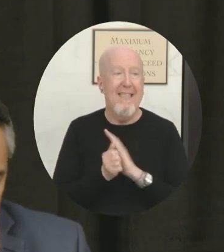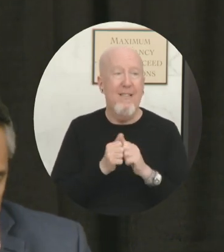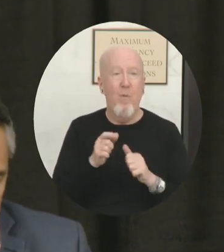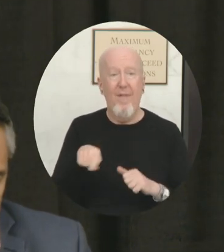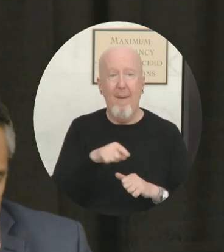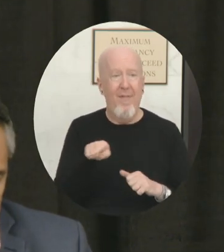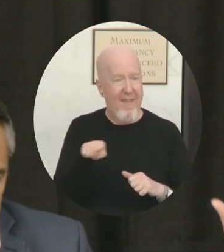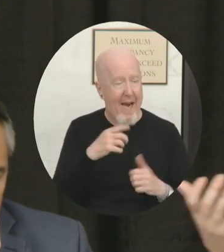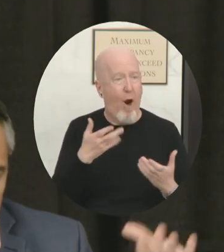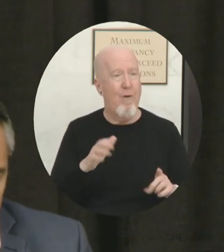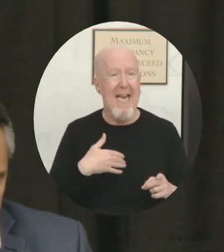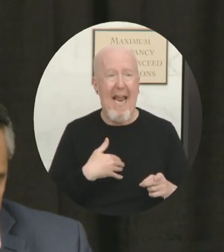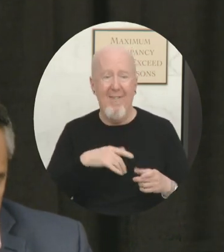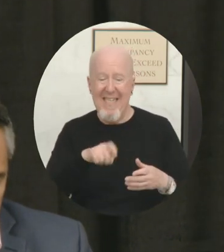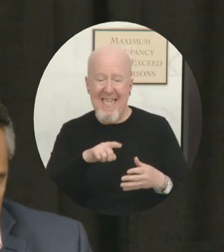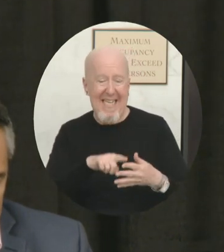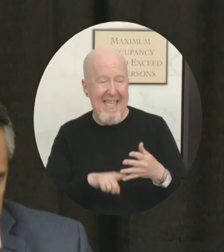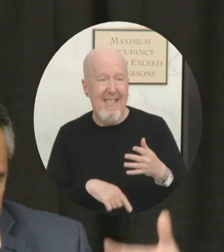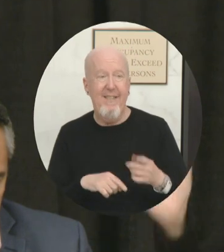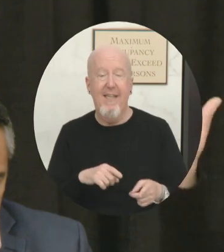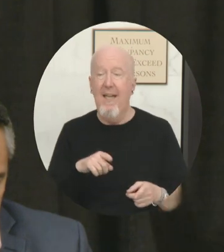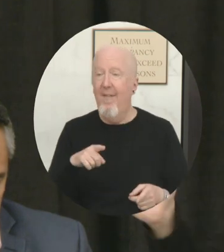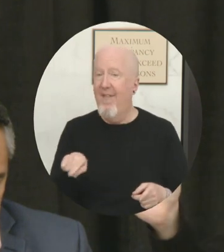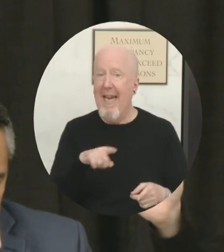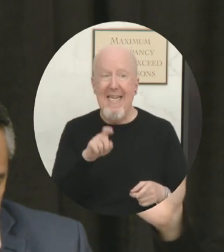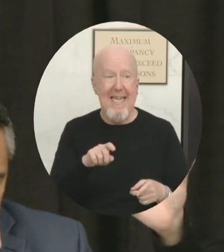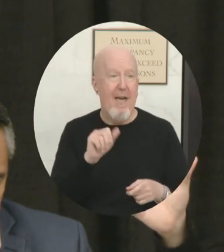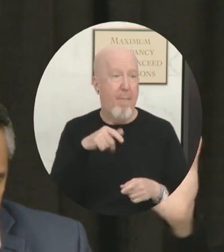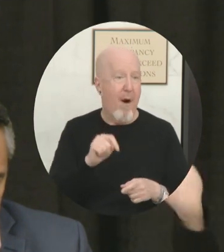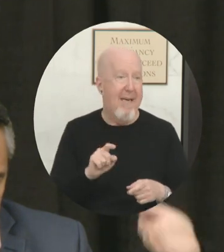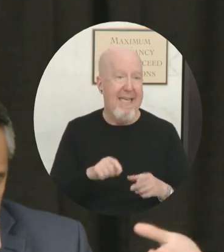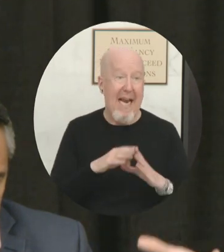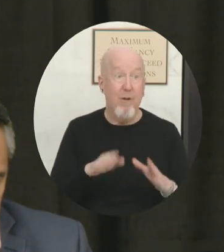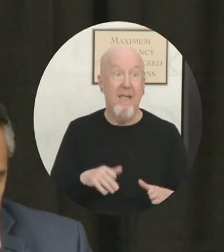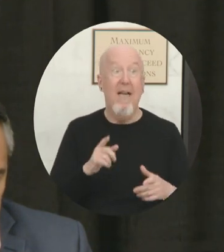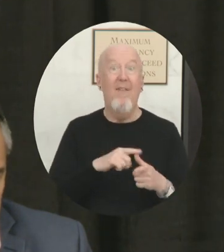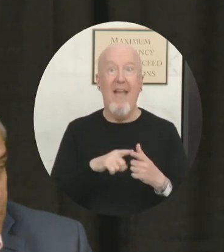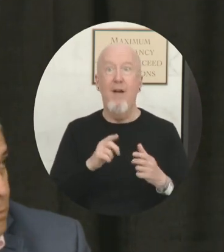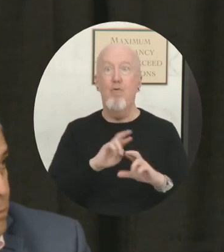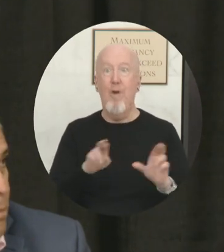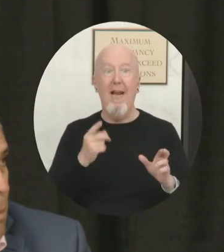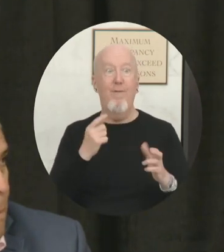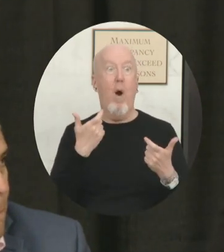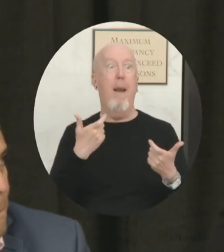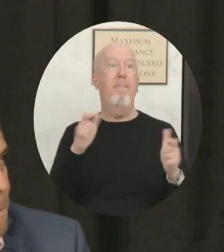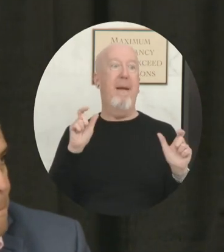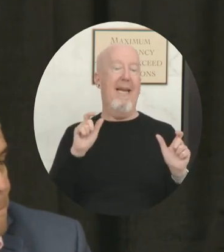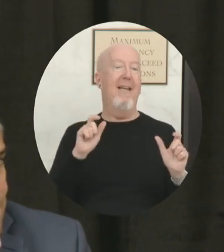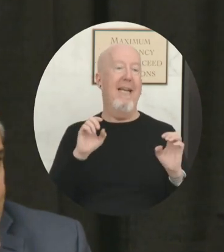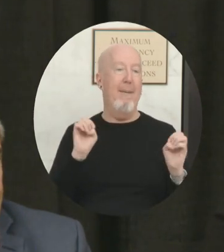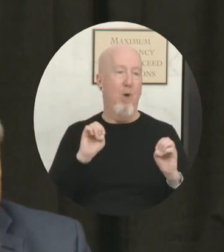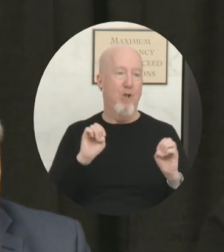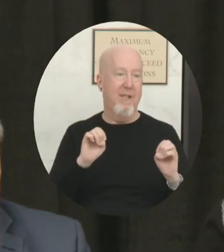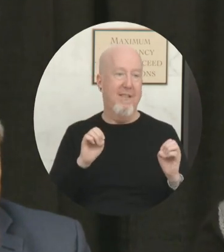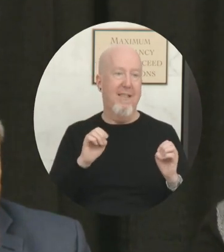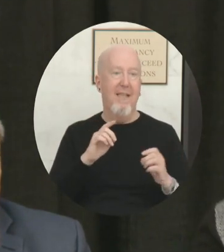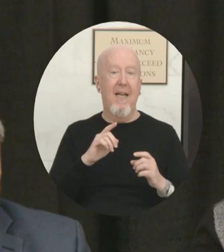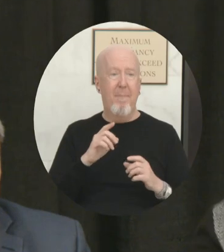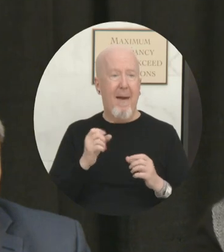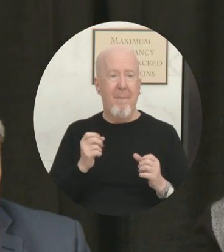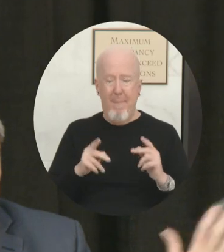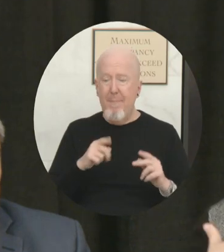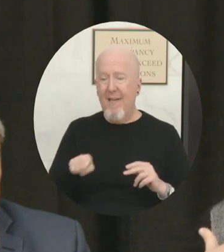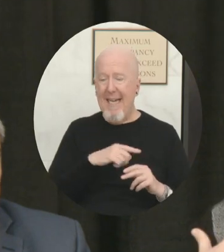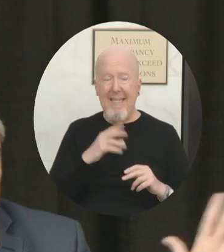have needs. And the same need for shelter in a big emergency is the need that a large portion of people have every day of the